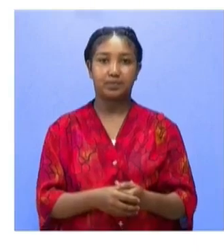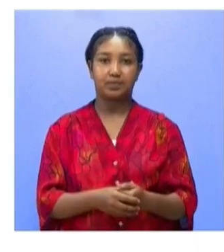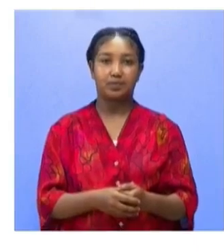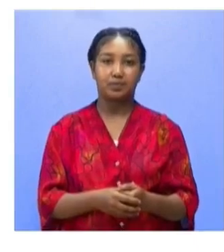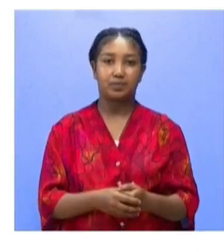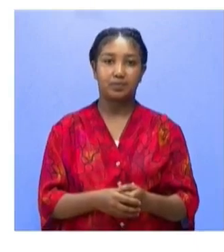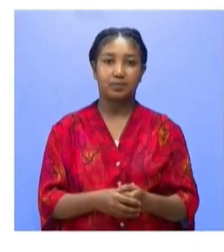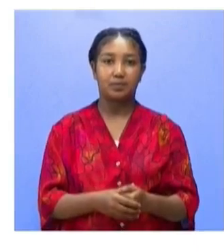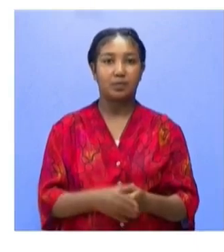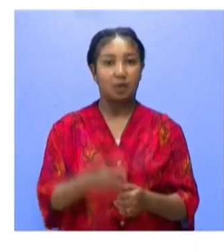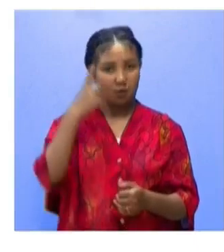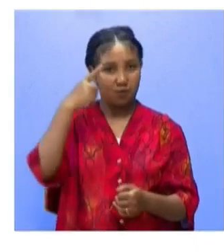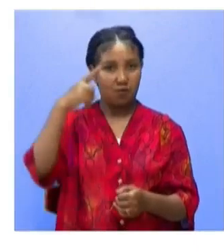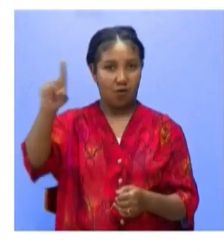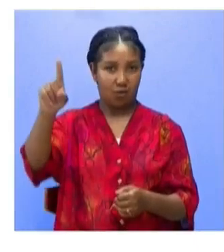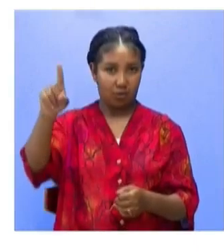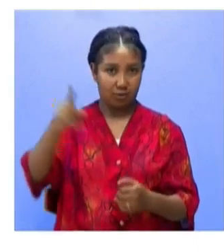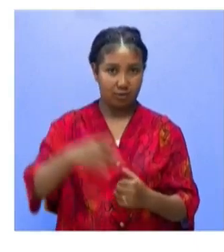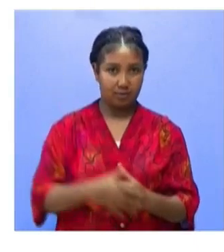yes, for.